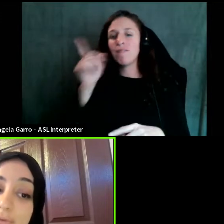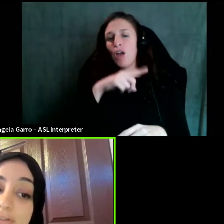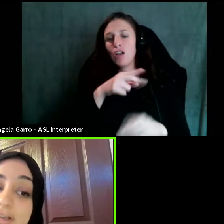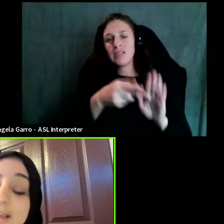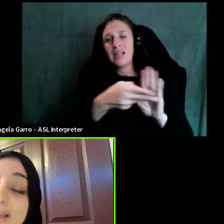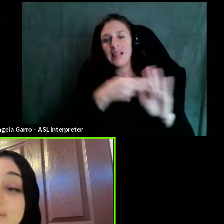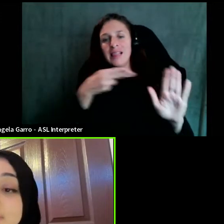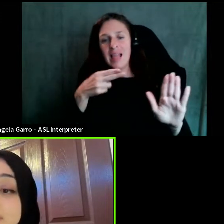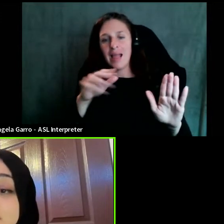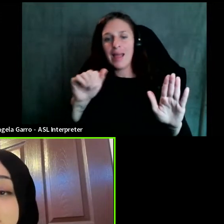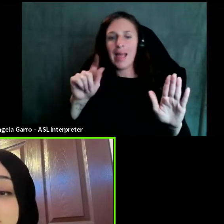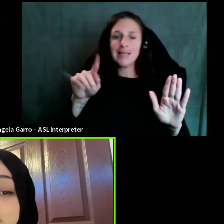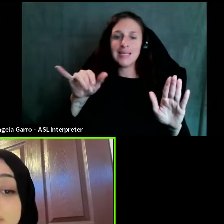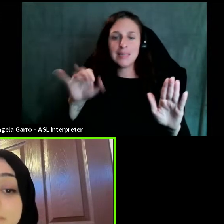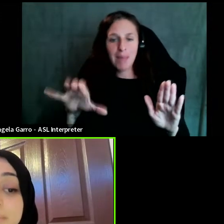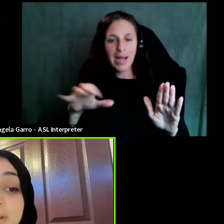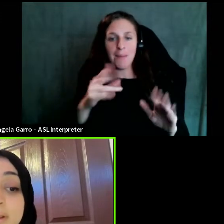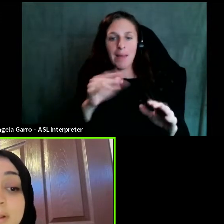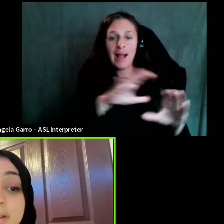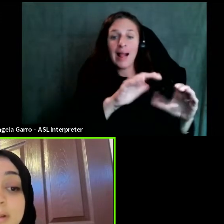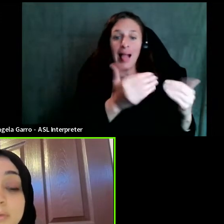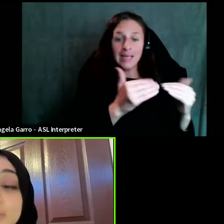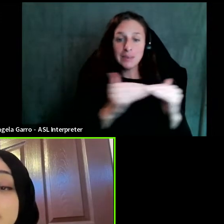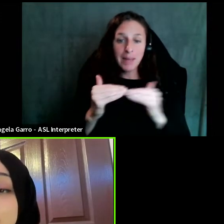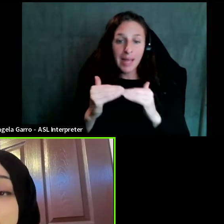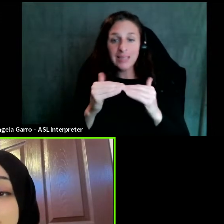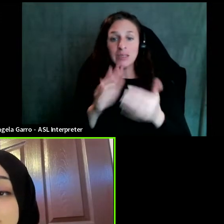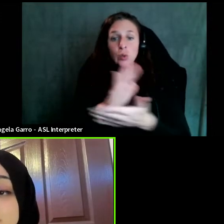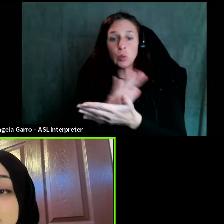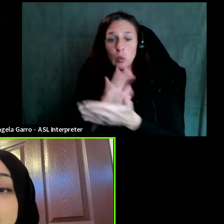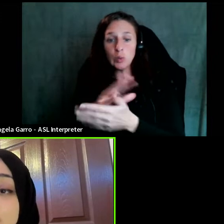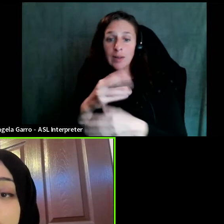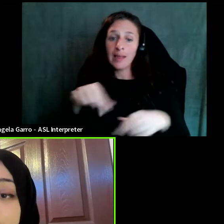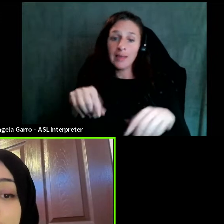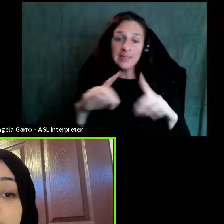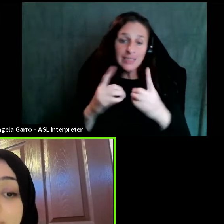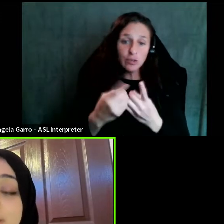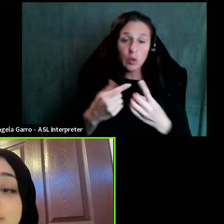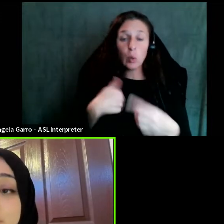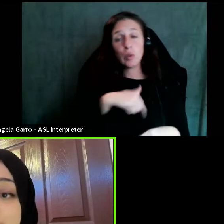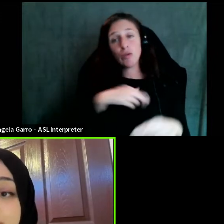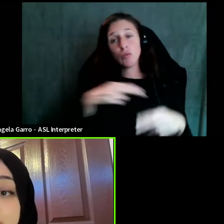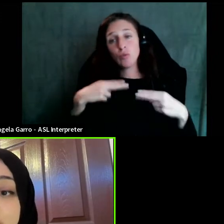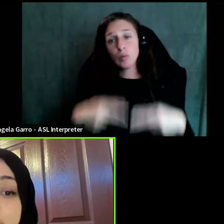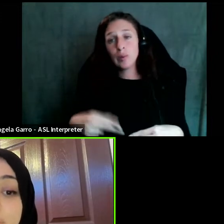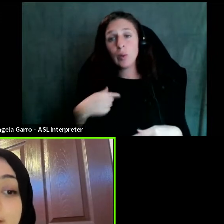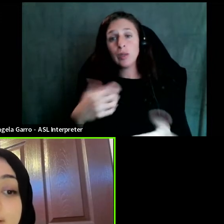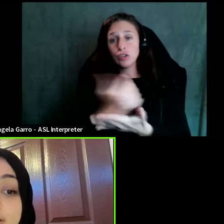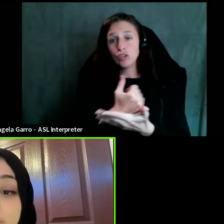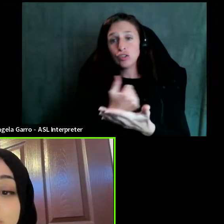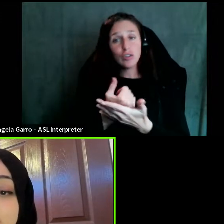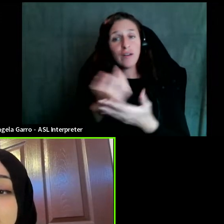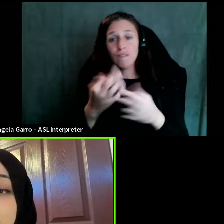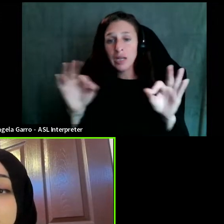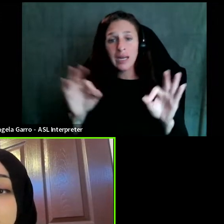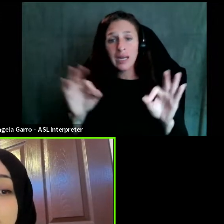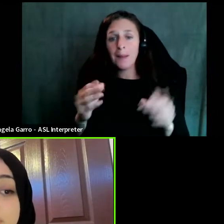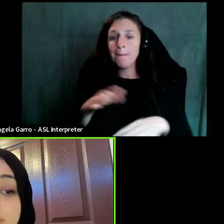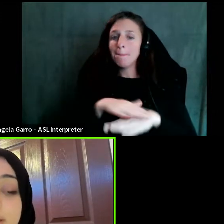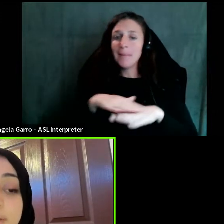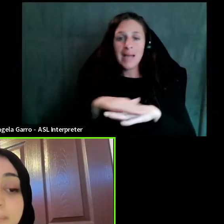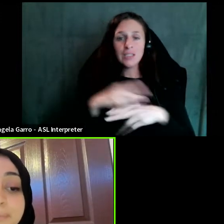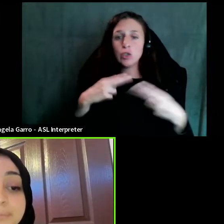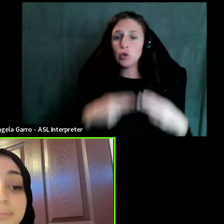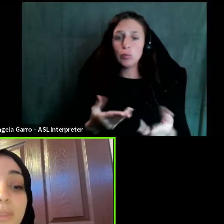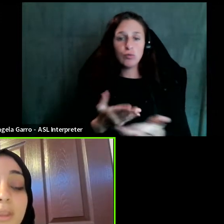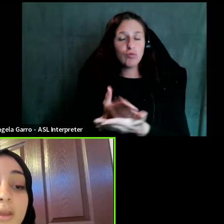their schools, and even this district. We are humans, we deserve freedom. It's a basic human right, and I don't think I should have to